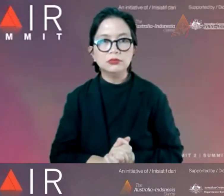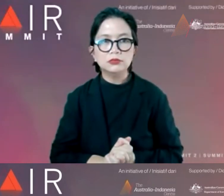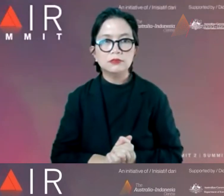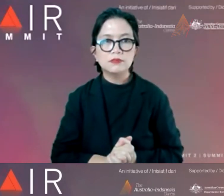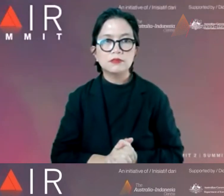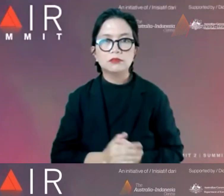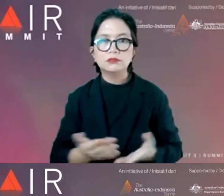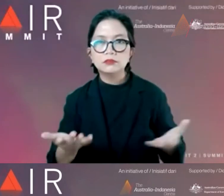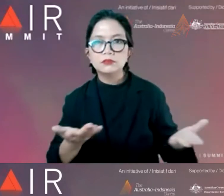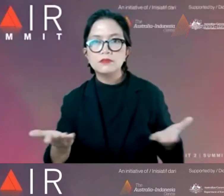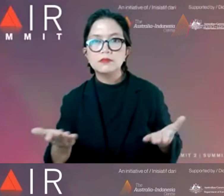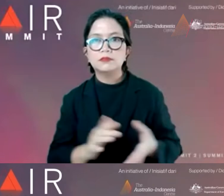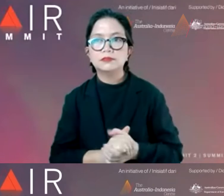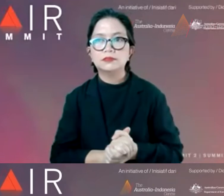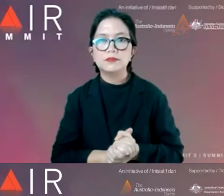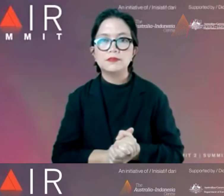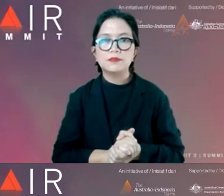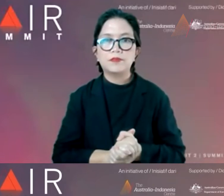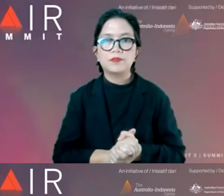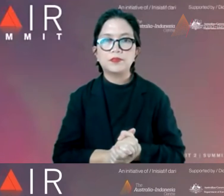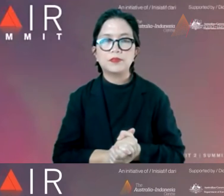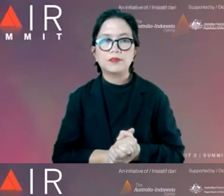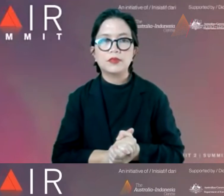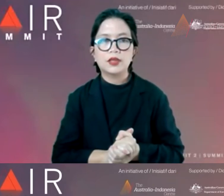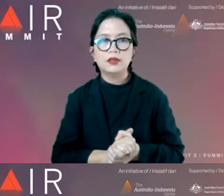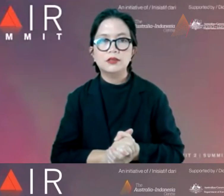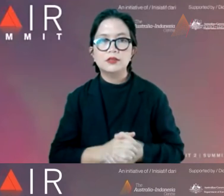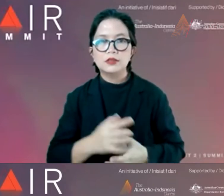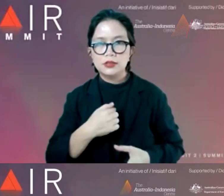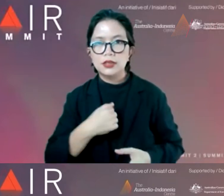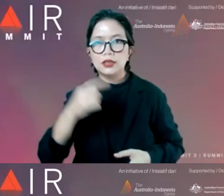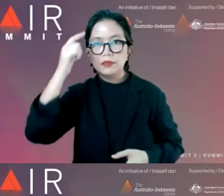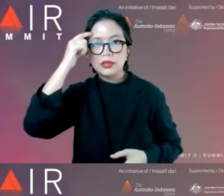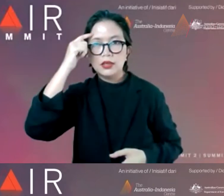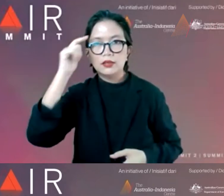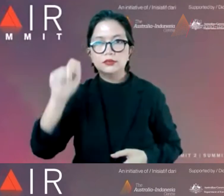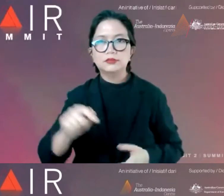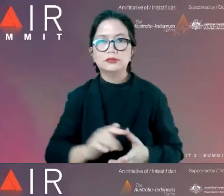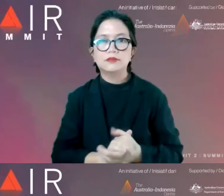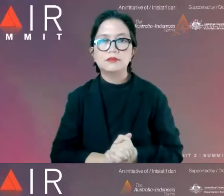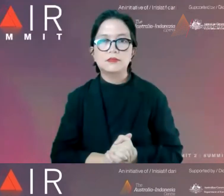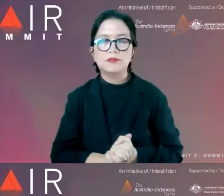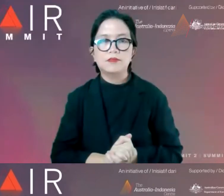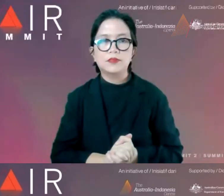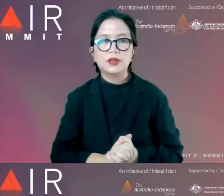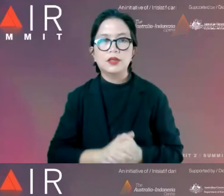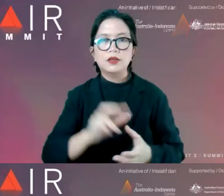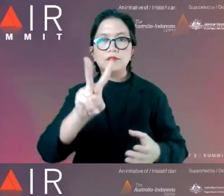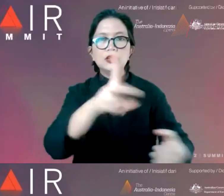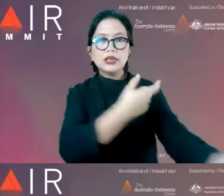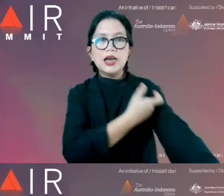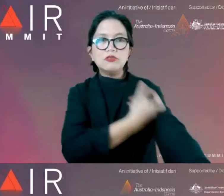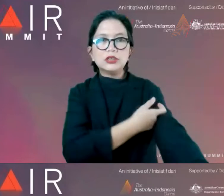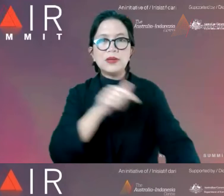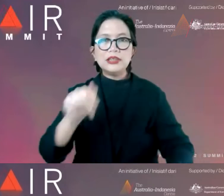Okay, so I think the vaccine, it is definitely helping.